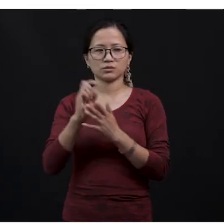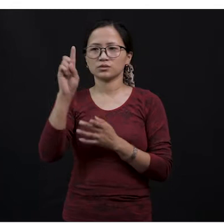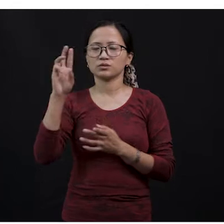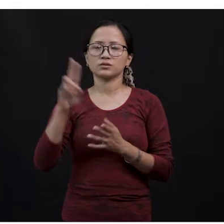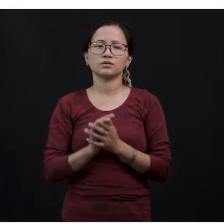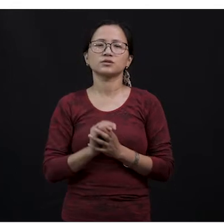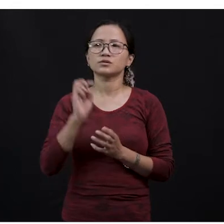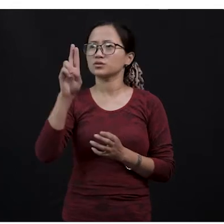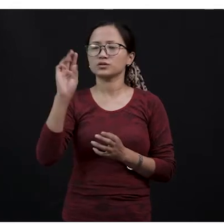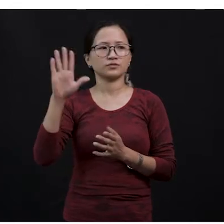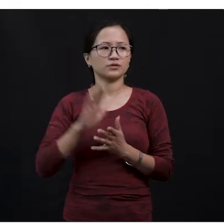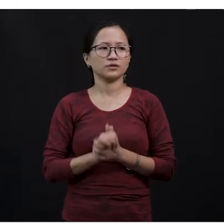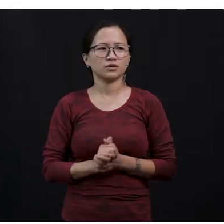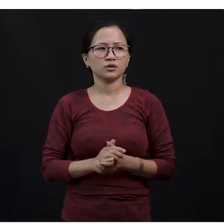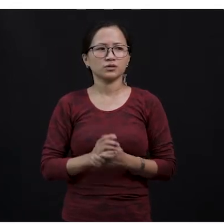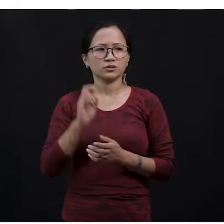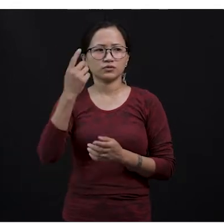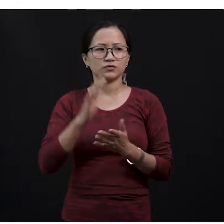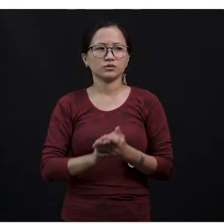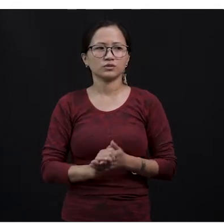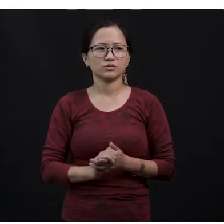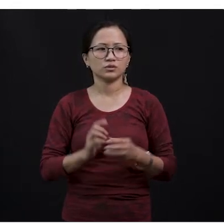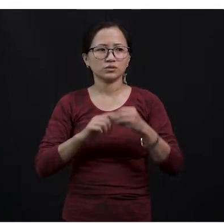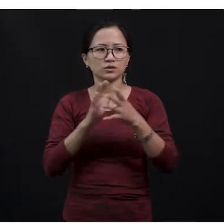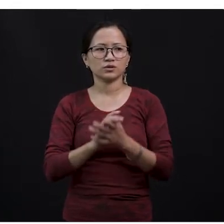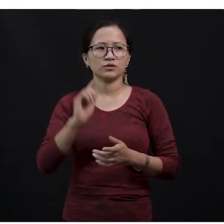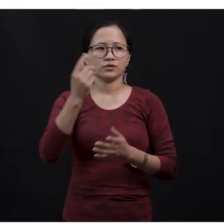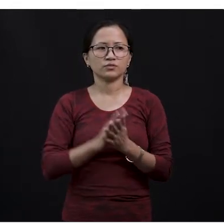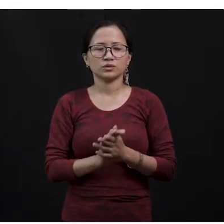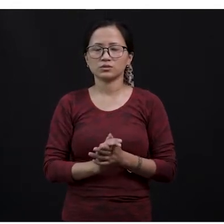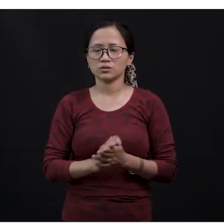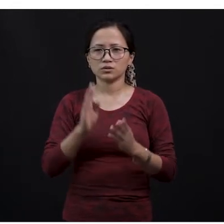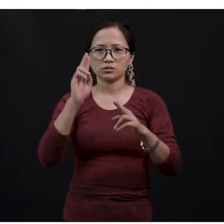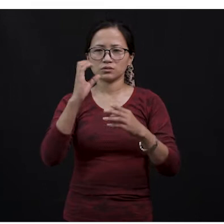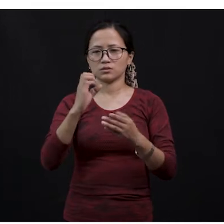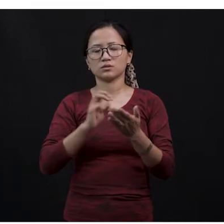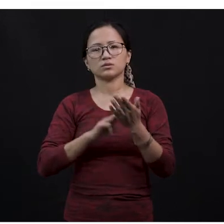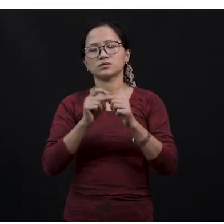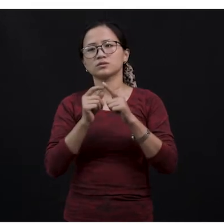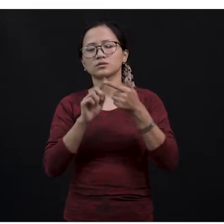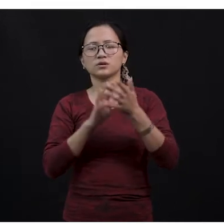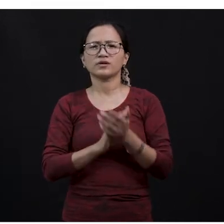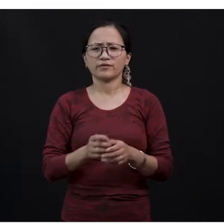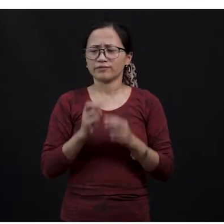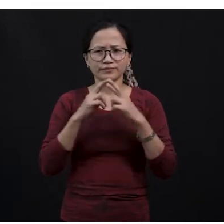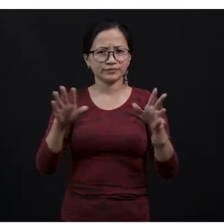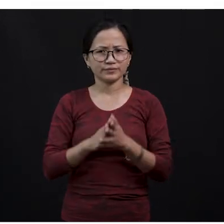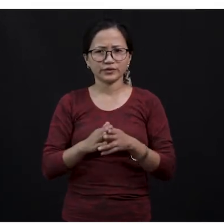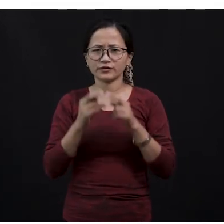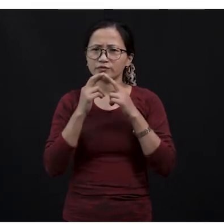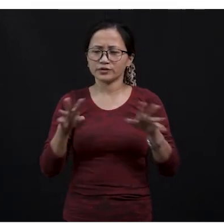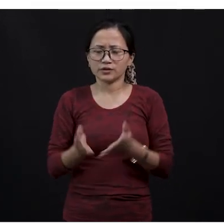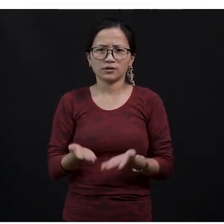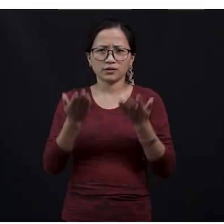first sultan to make sure that the farmers are not taxed very lightly and also are not